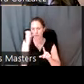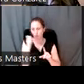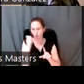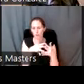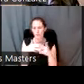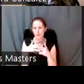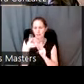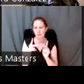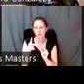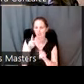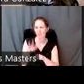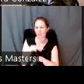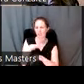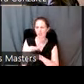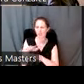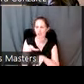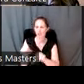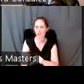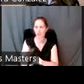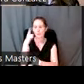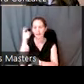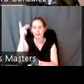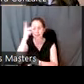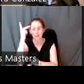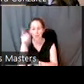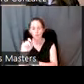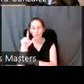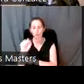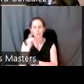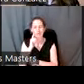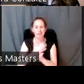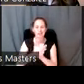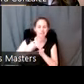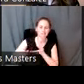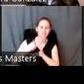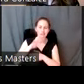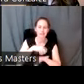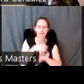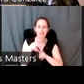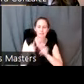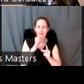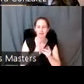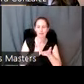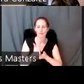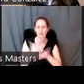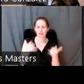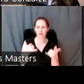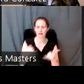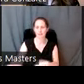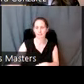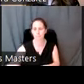colonial because they are political tools that serve to erase native peoples and their rights in the present moment.